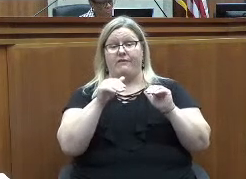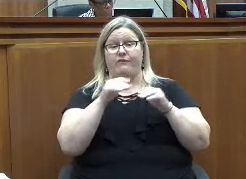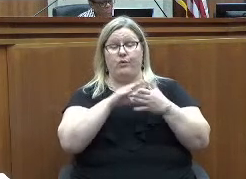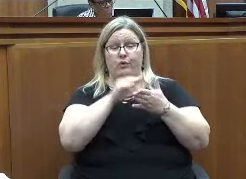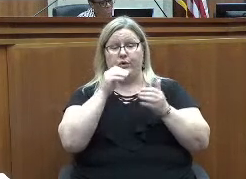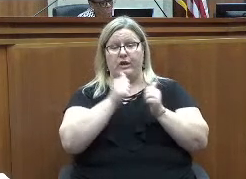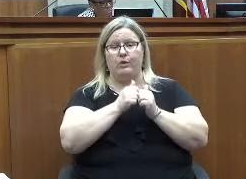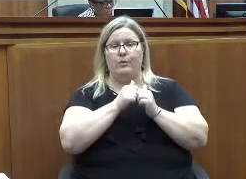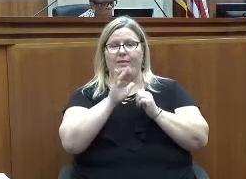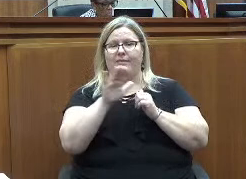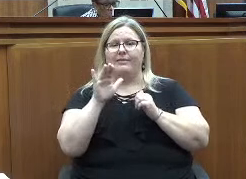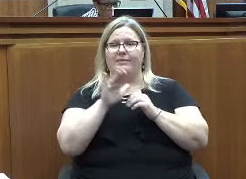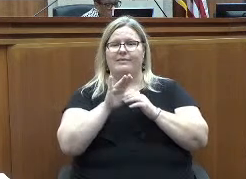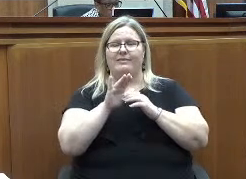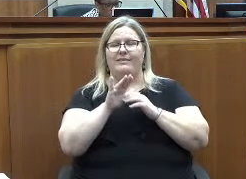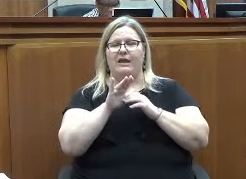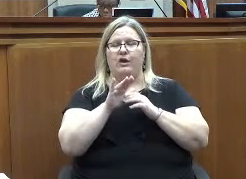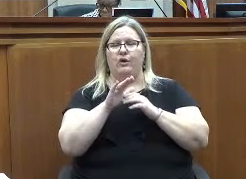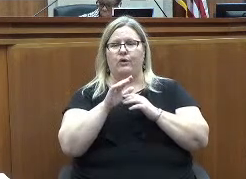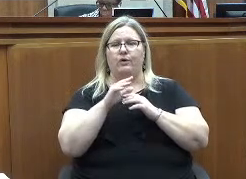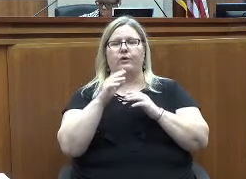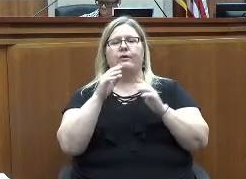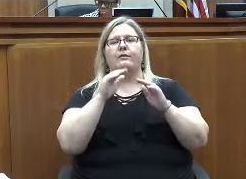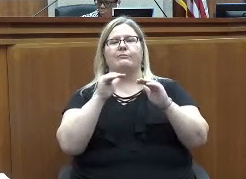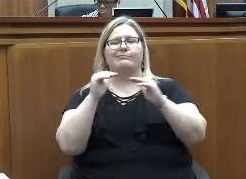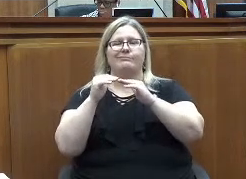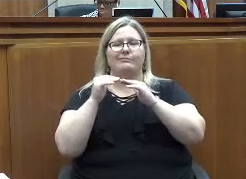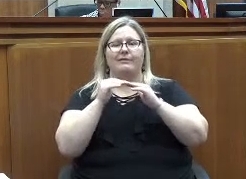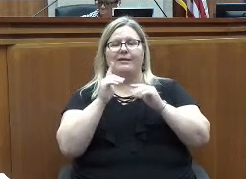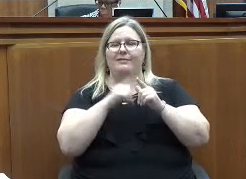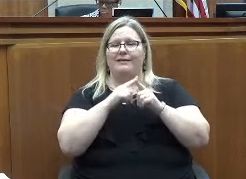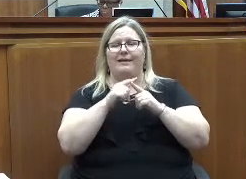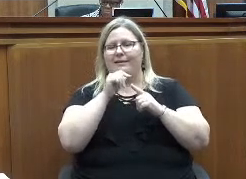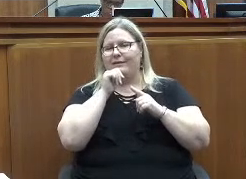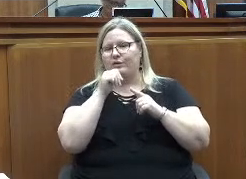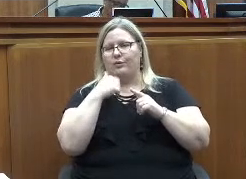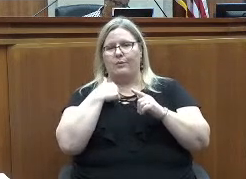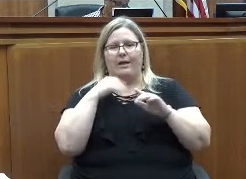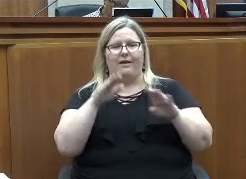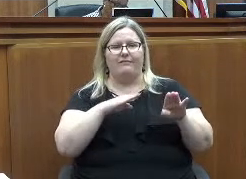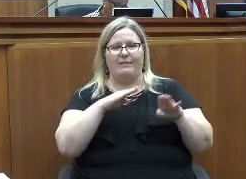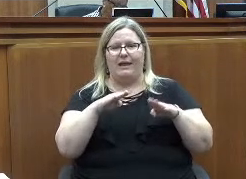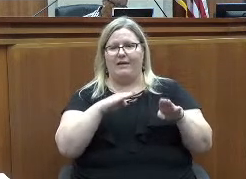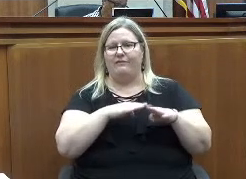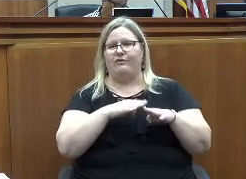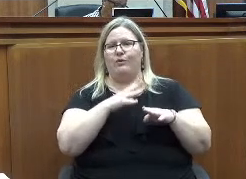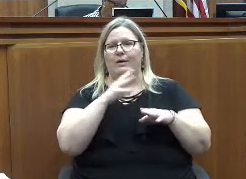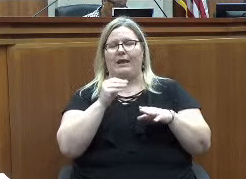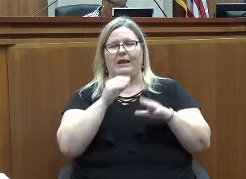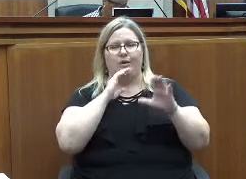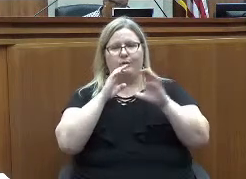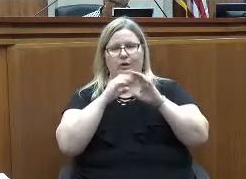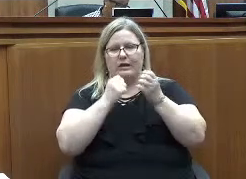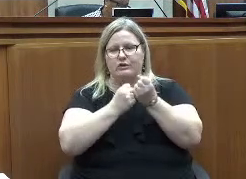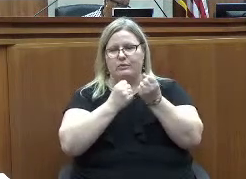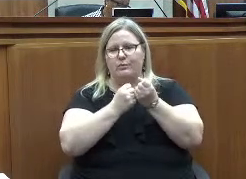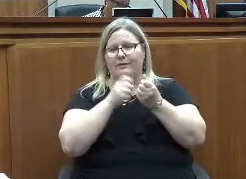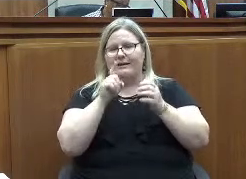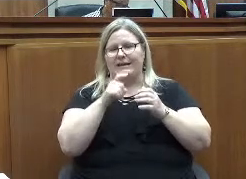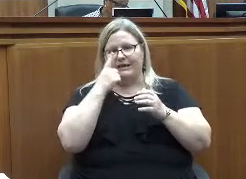peers, they experience lack of behavioral and communication supports they need to fully engage into their educational